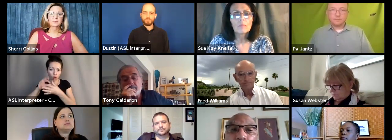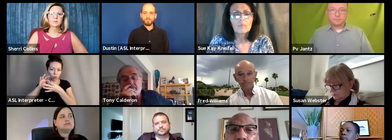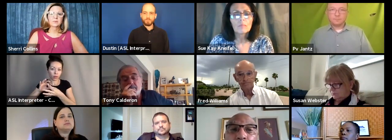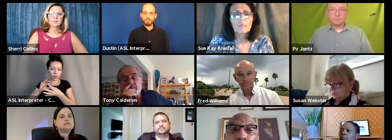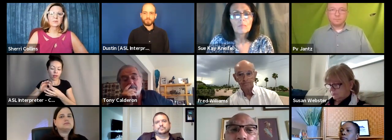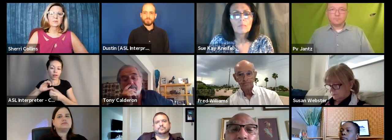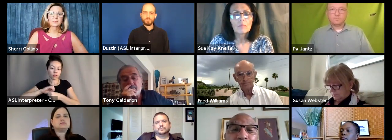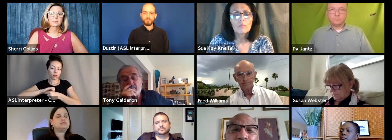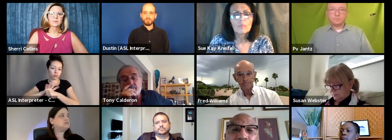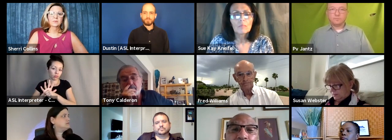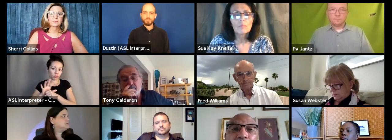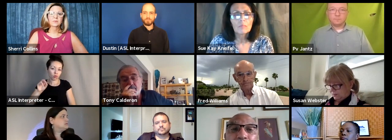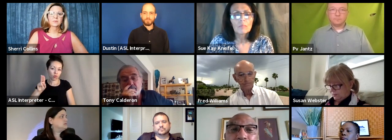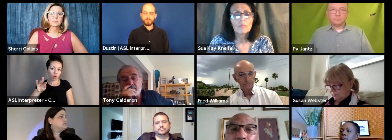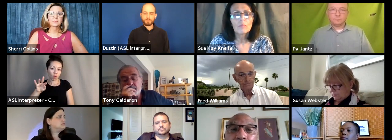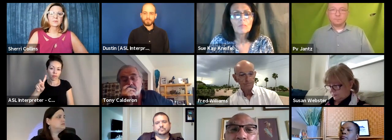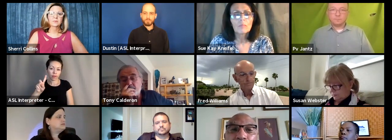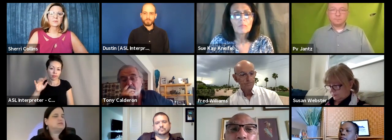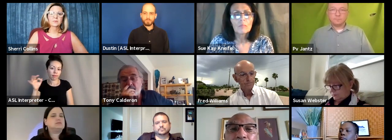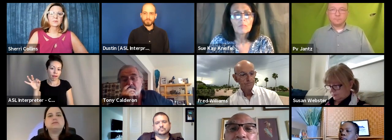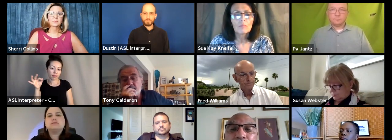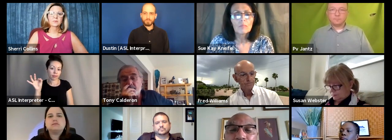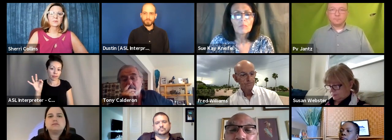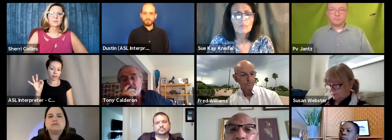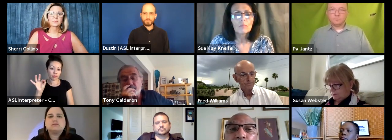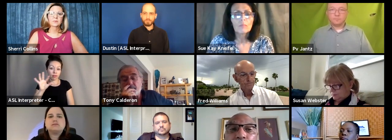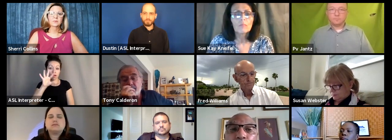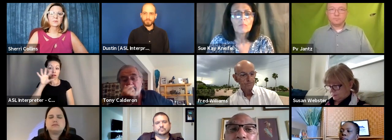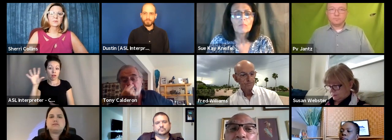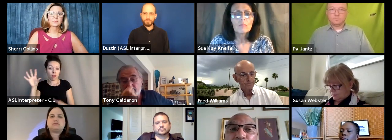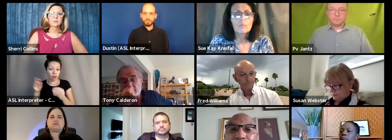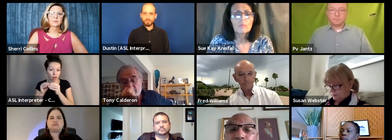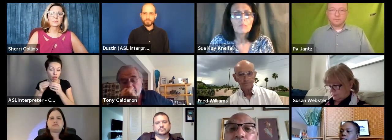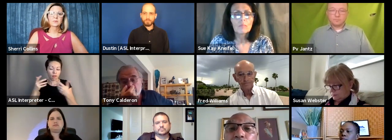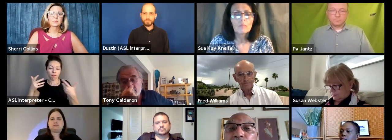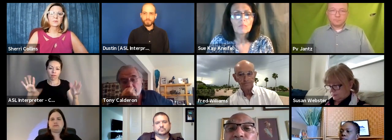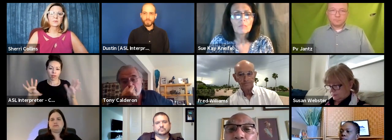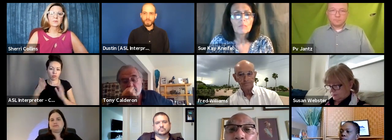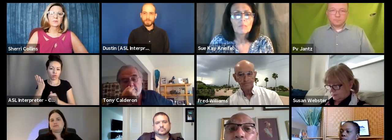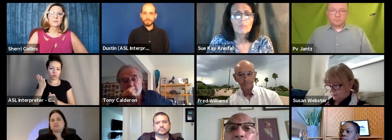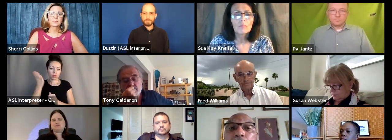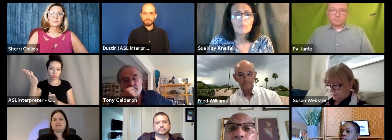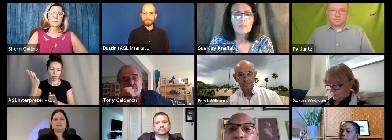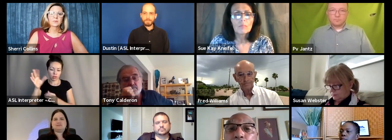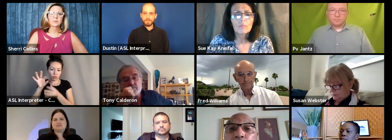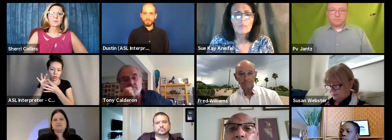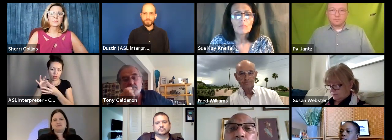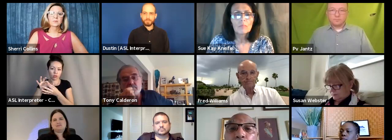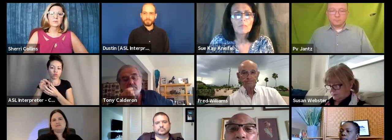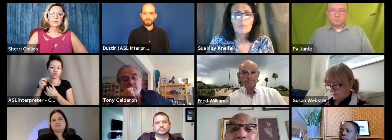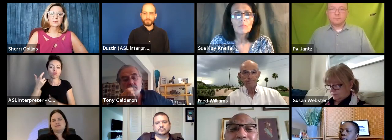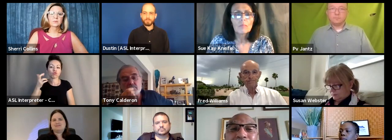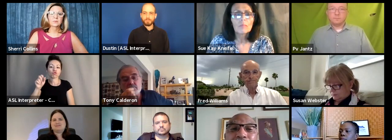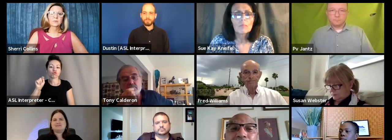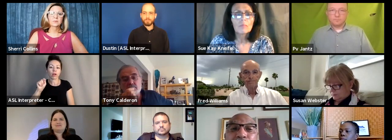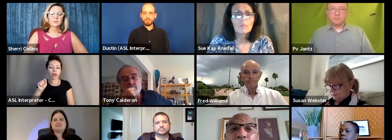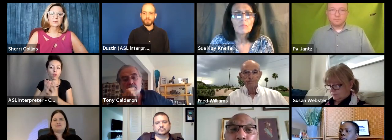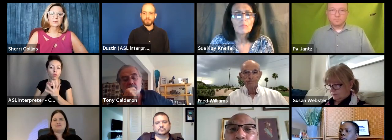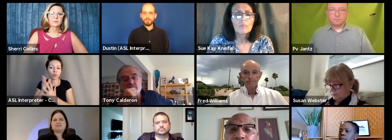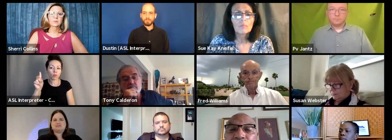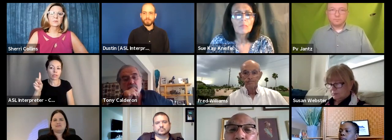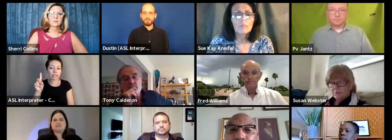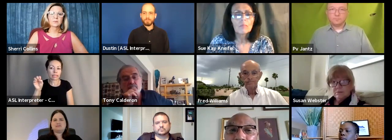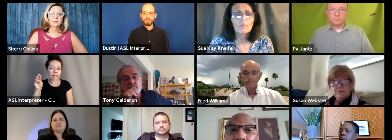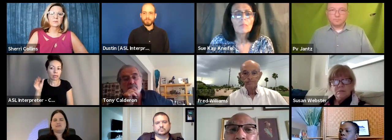All of those COVID-related expenses have been submitted for a grant through FEMA. So we are